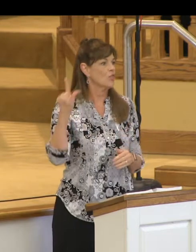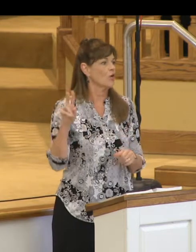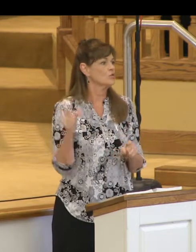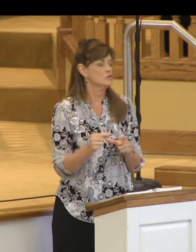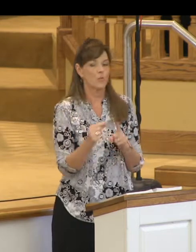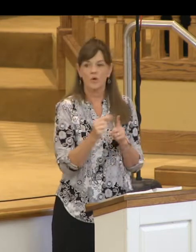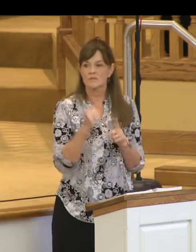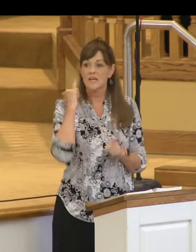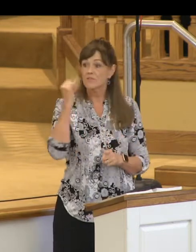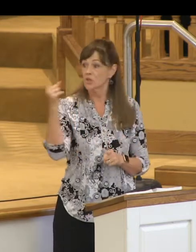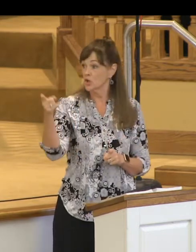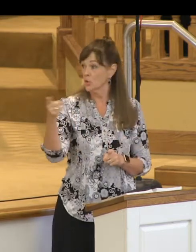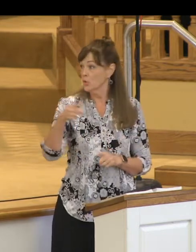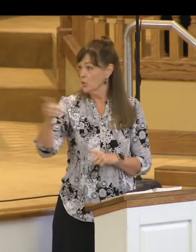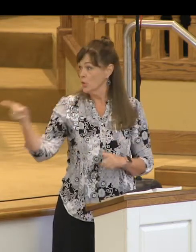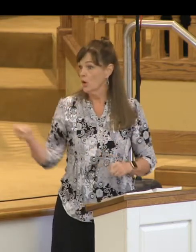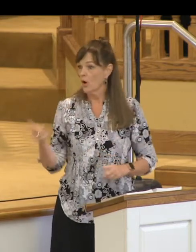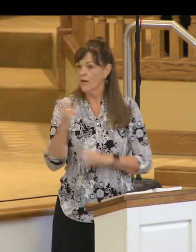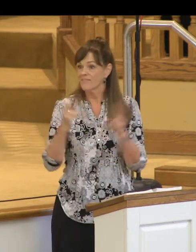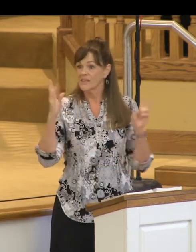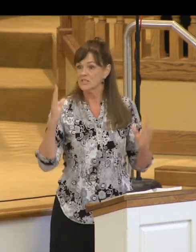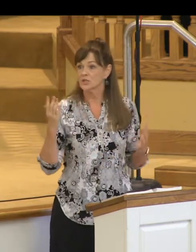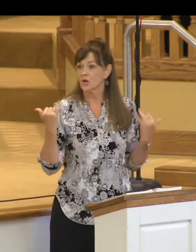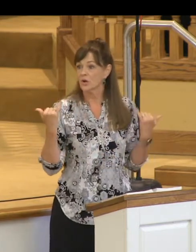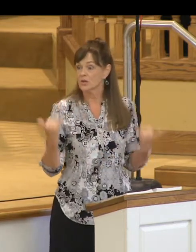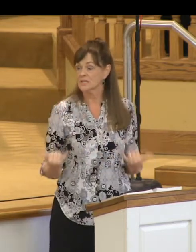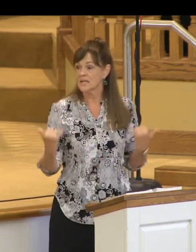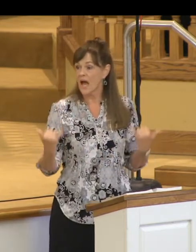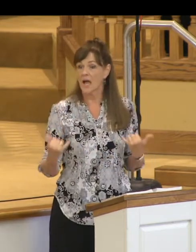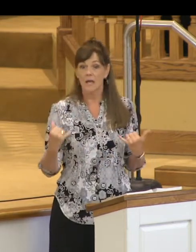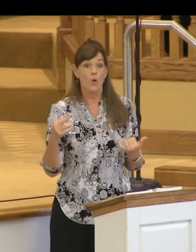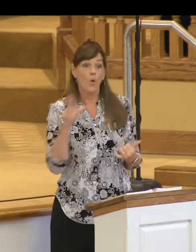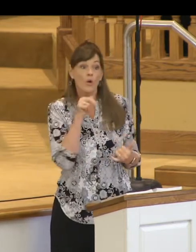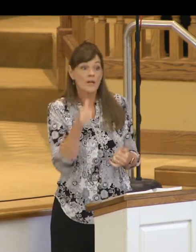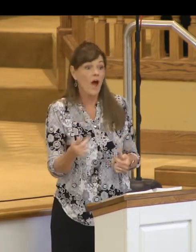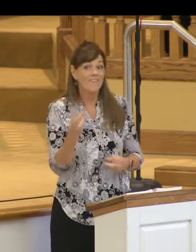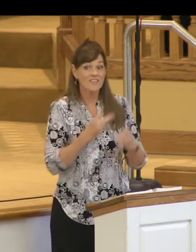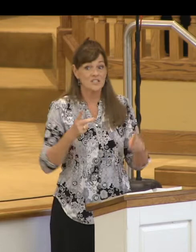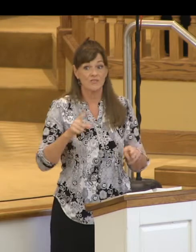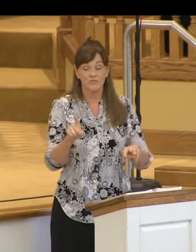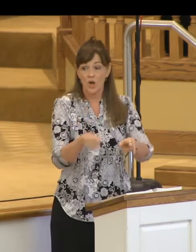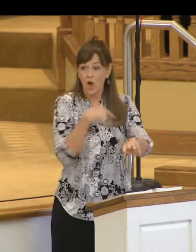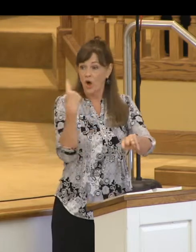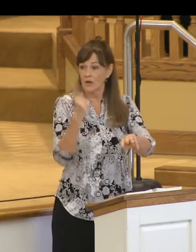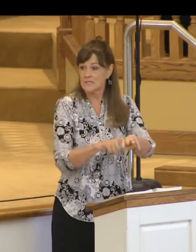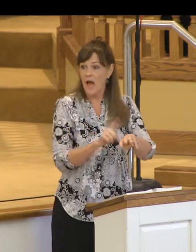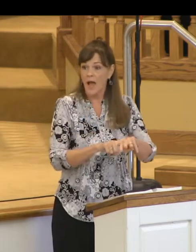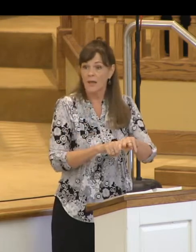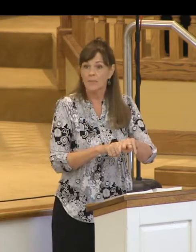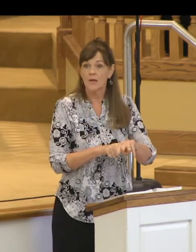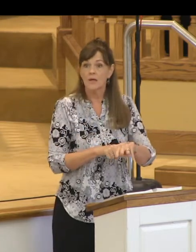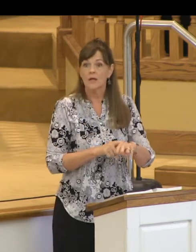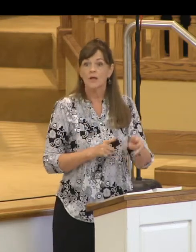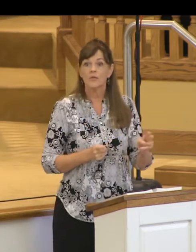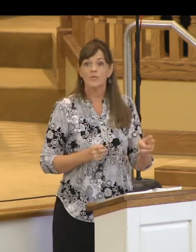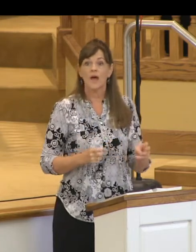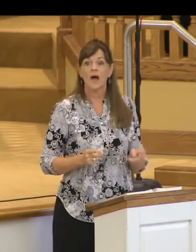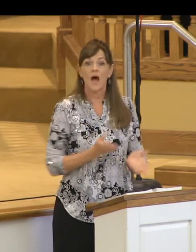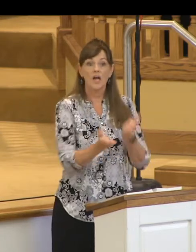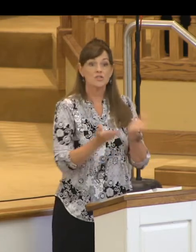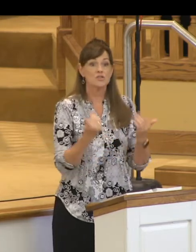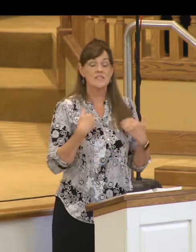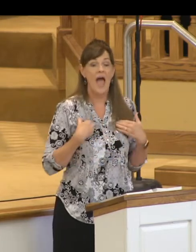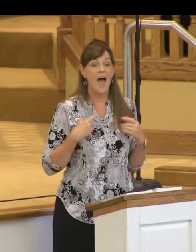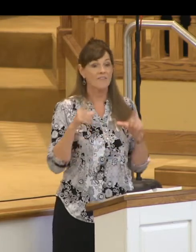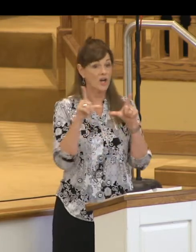tonight, and for the visitor, first time or the first time in a long time, our junior ushers in the back, they have visitor cards. And if they did not give you one already, they would love to